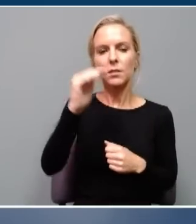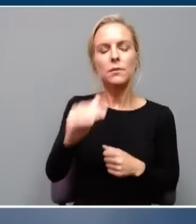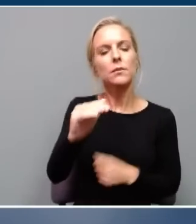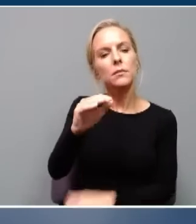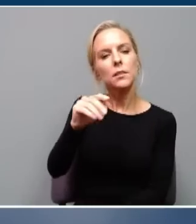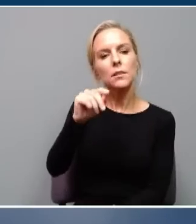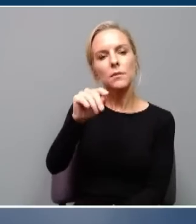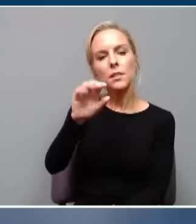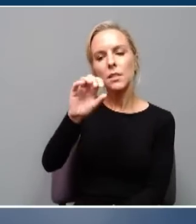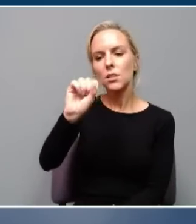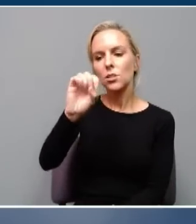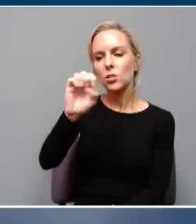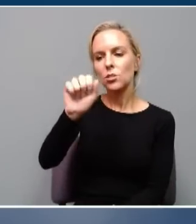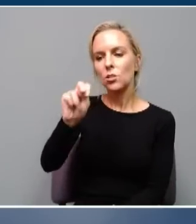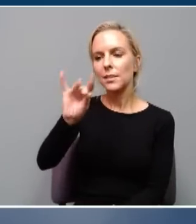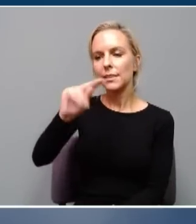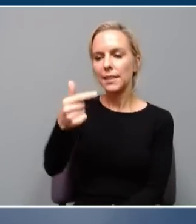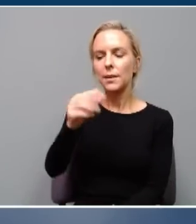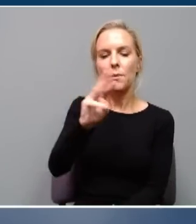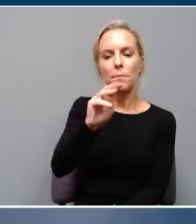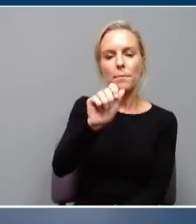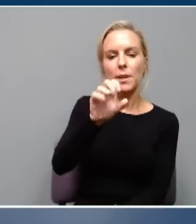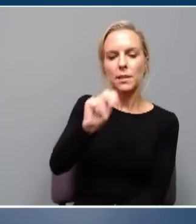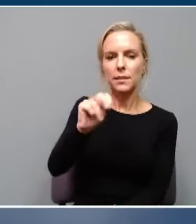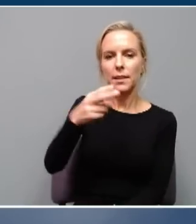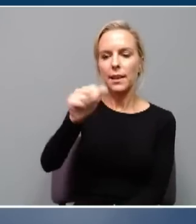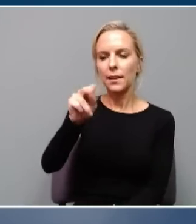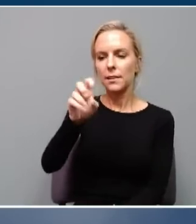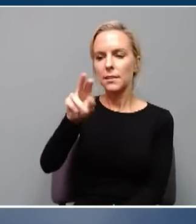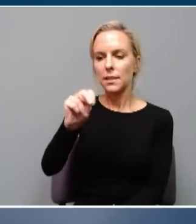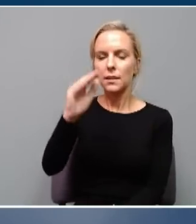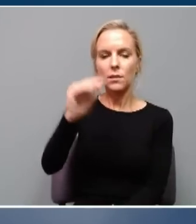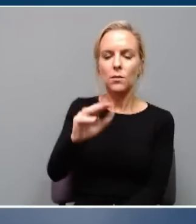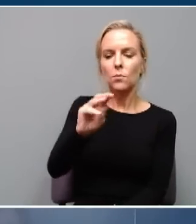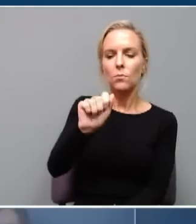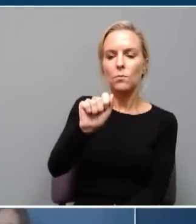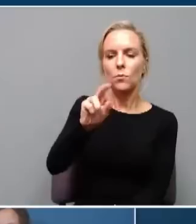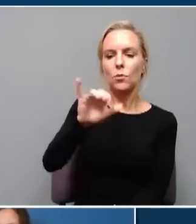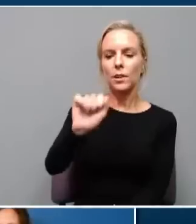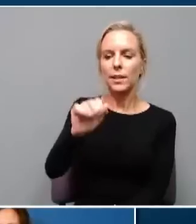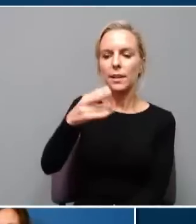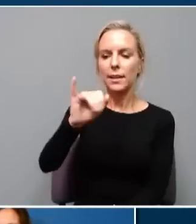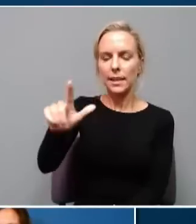Jefferson County, Mason Hampton from Pike County, Maria Hill from Russell County,